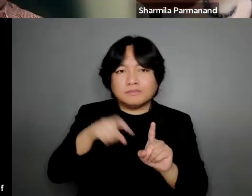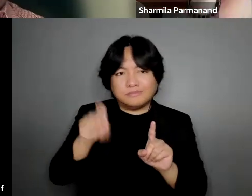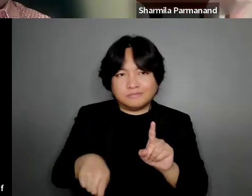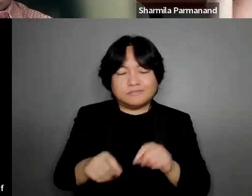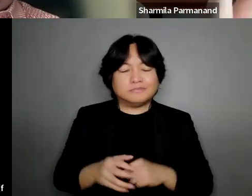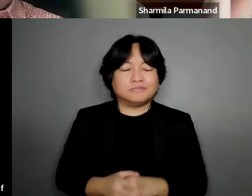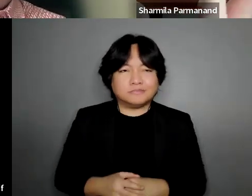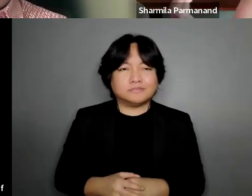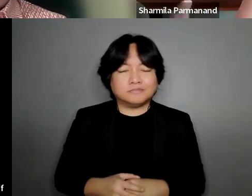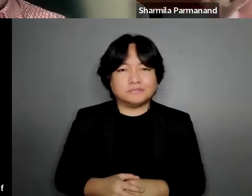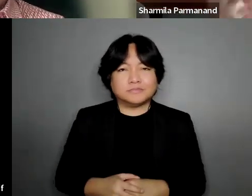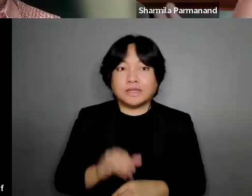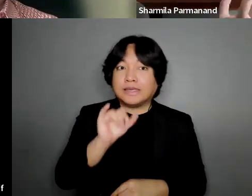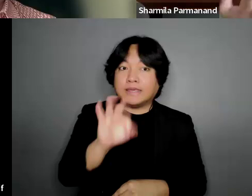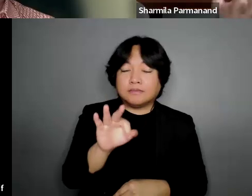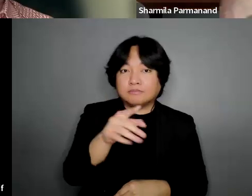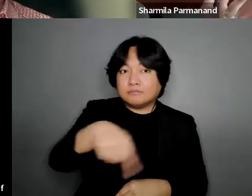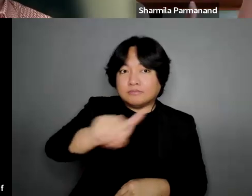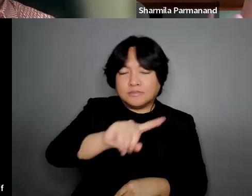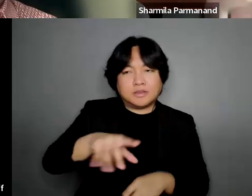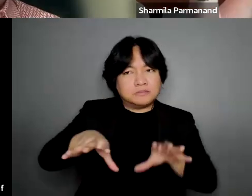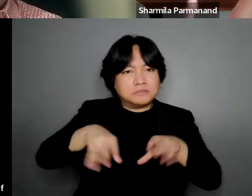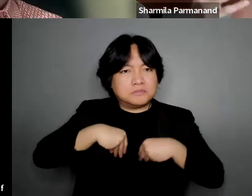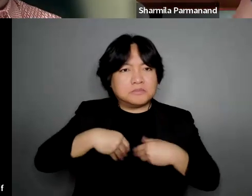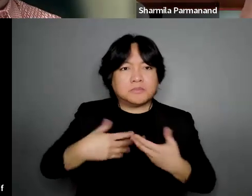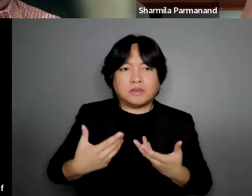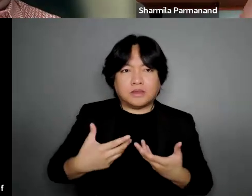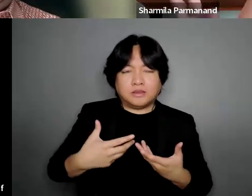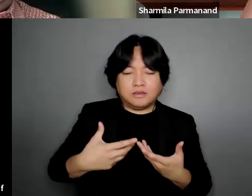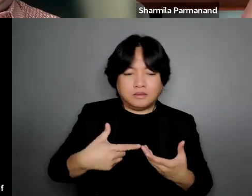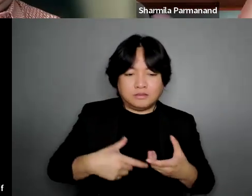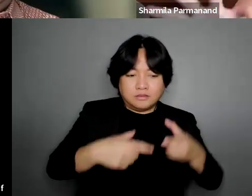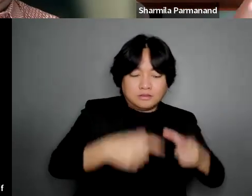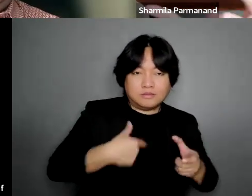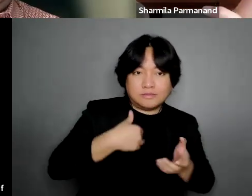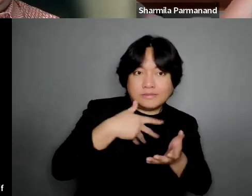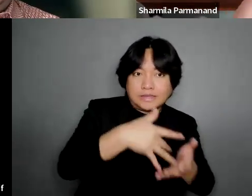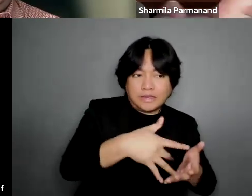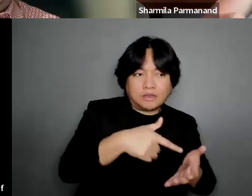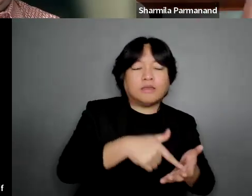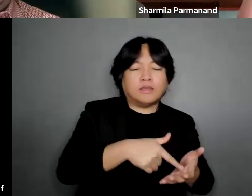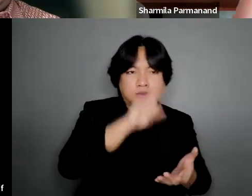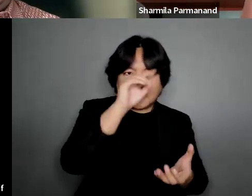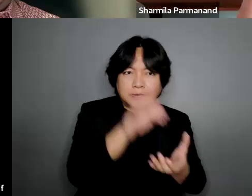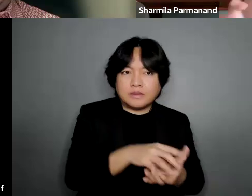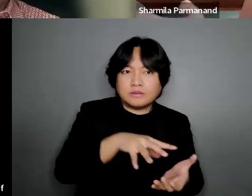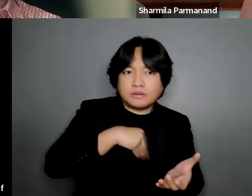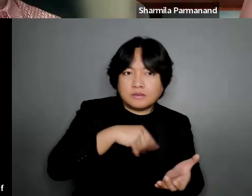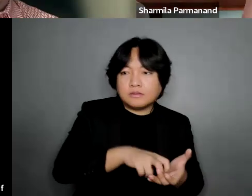and once we accept that, once I've accepted that, in some ways it became a bit easier to then look at the spaces in